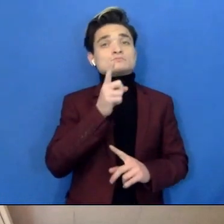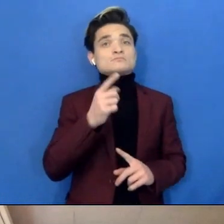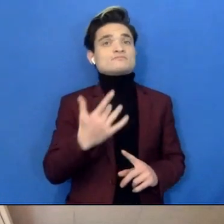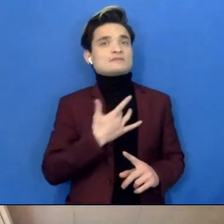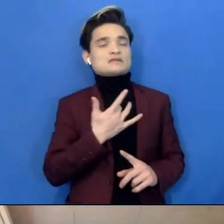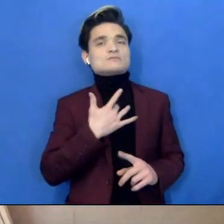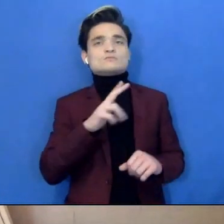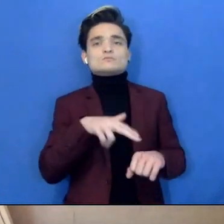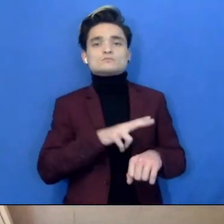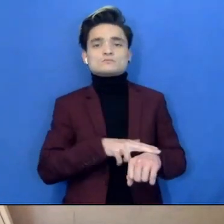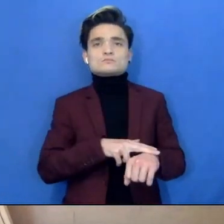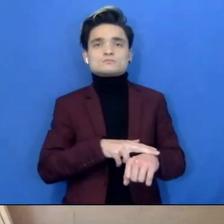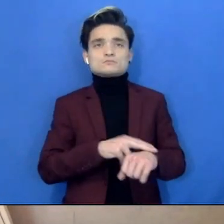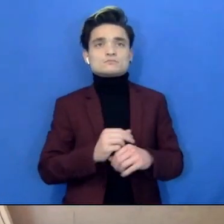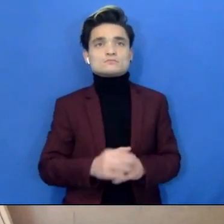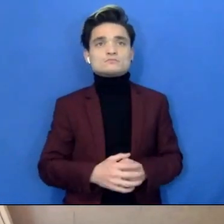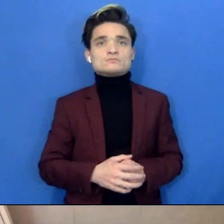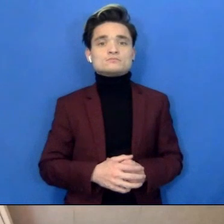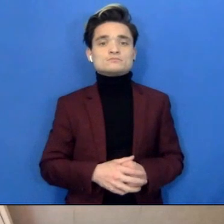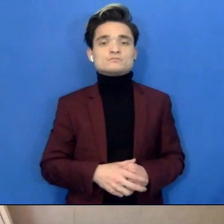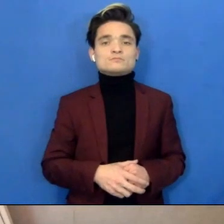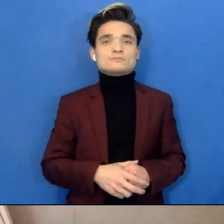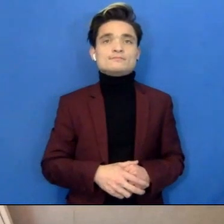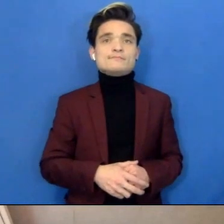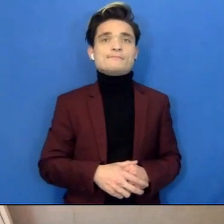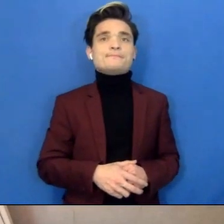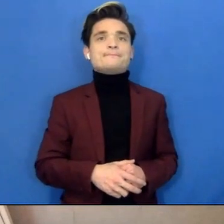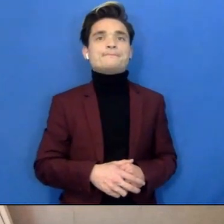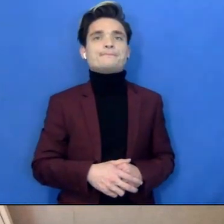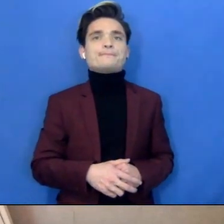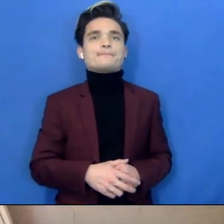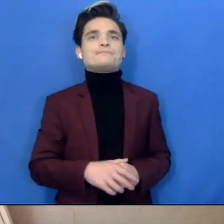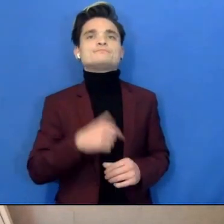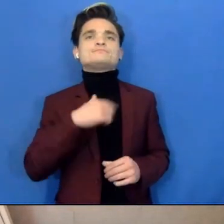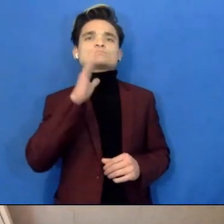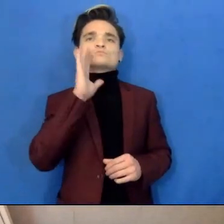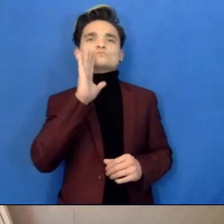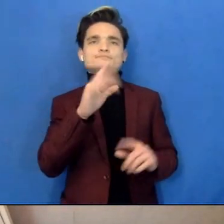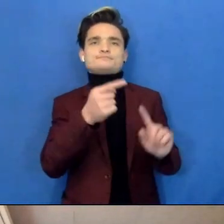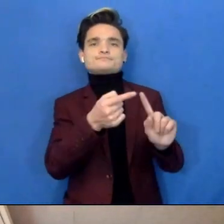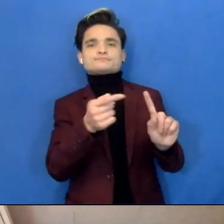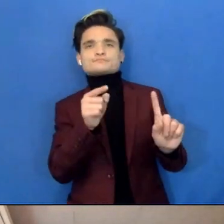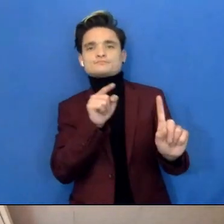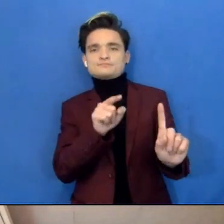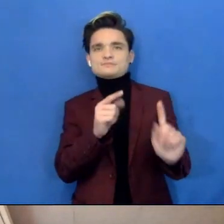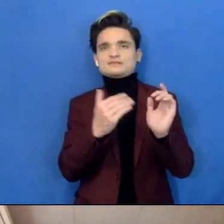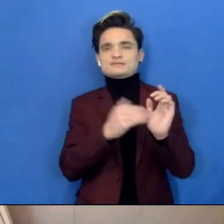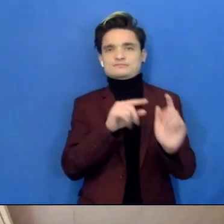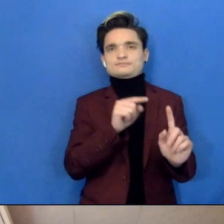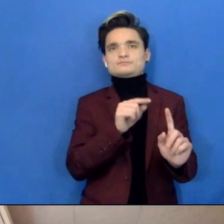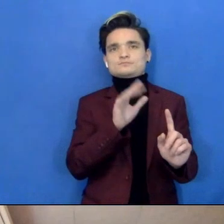that, to this exact point. I will ask something close to that in a moment. So Joe, do